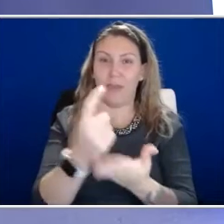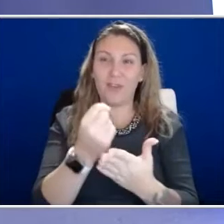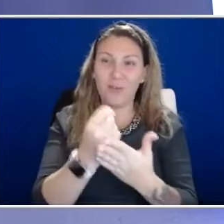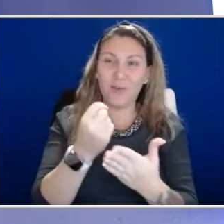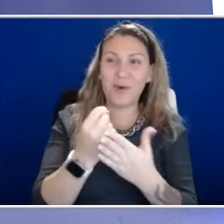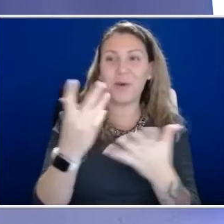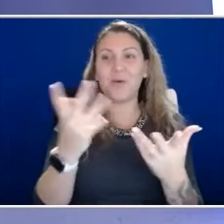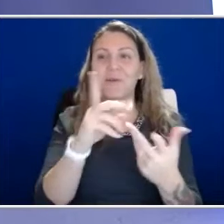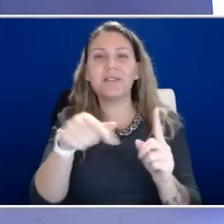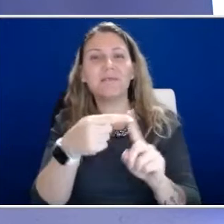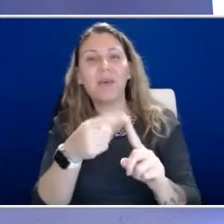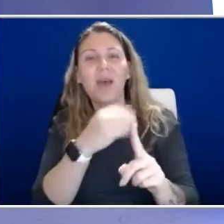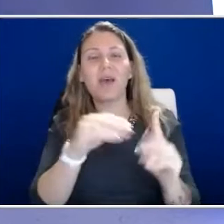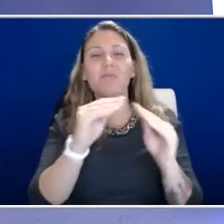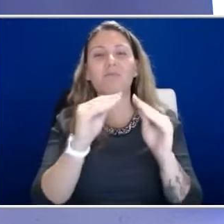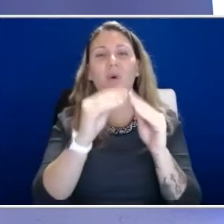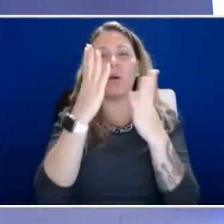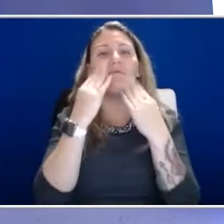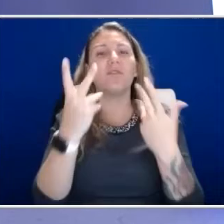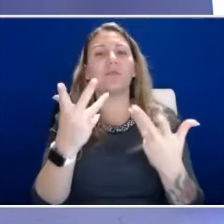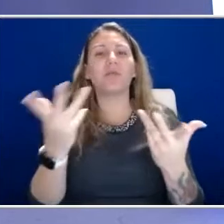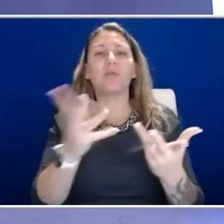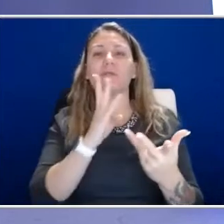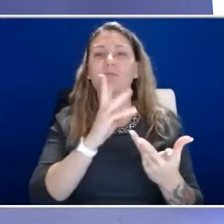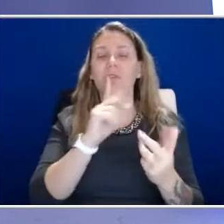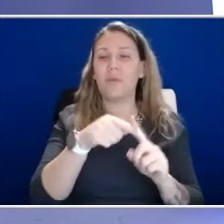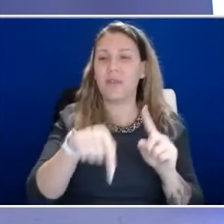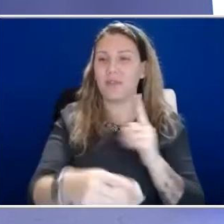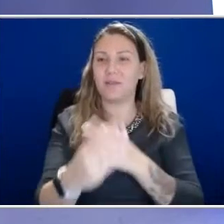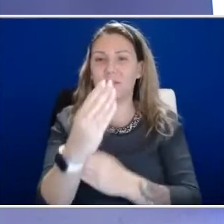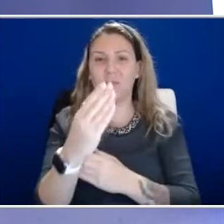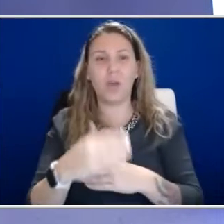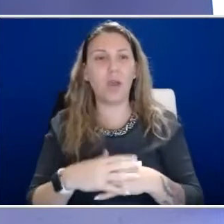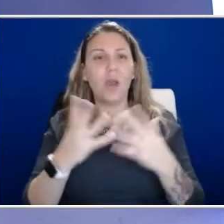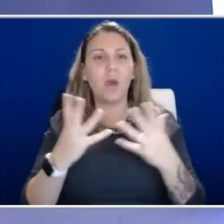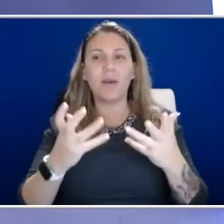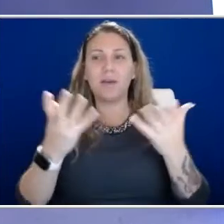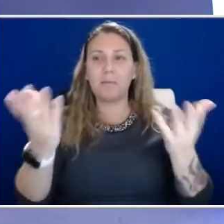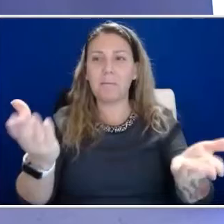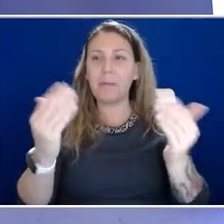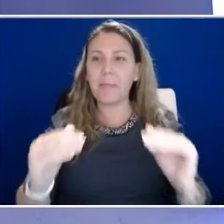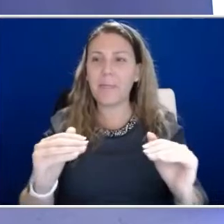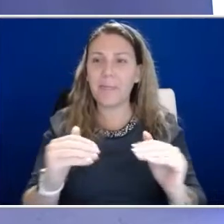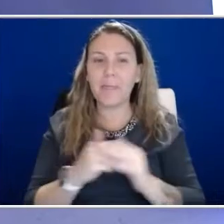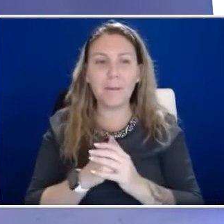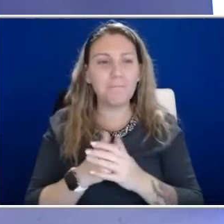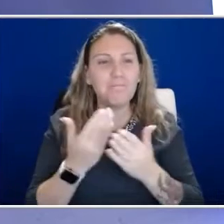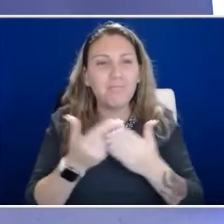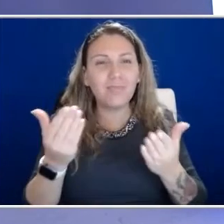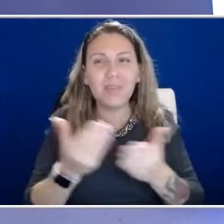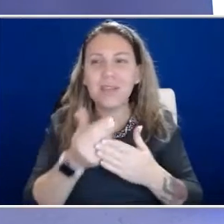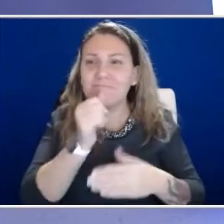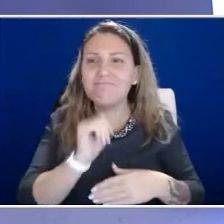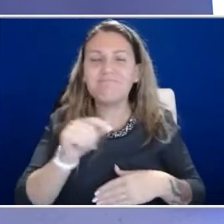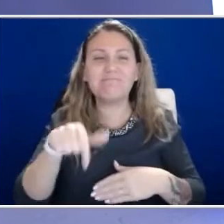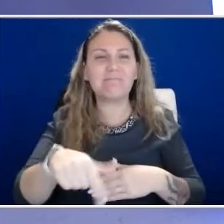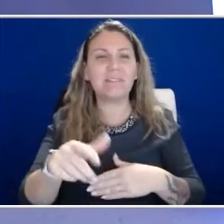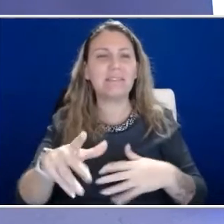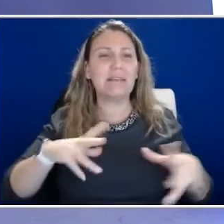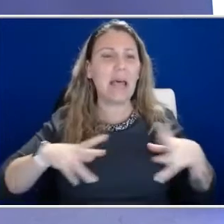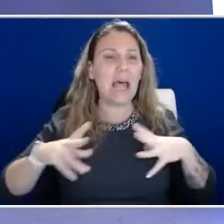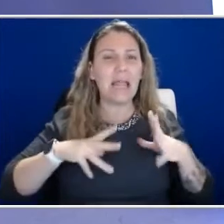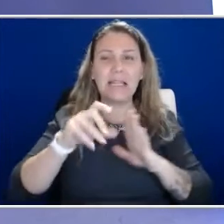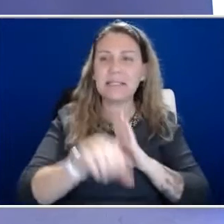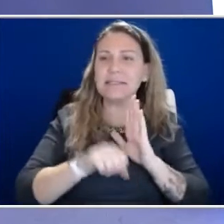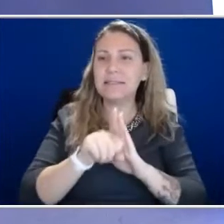and more information about what we are talking about this morning. I want to move on to kind of the things that we're dealing with this holiday season. We talked a little bit about